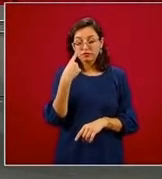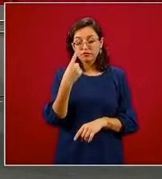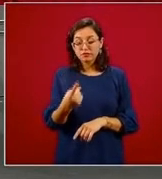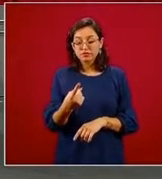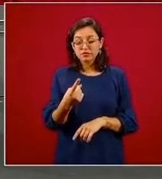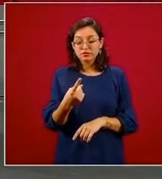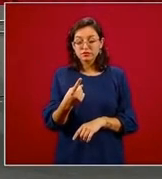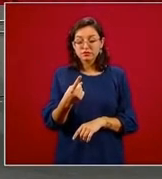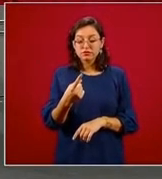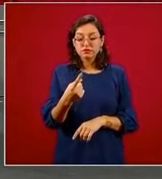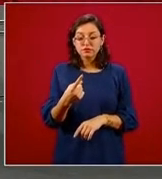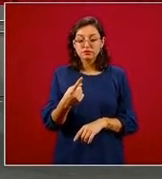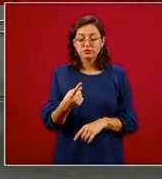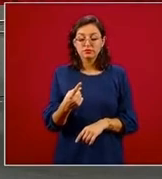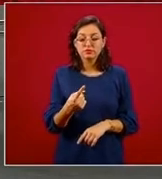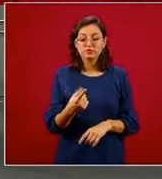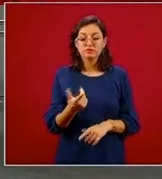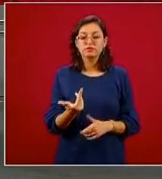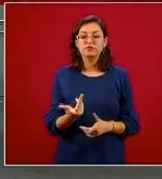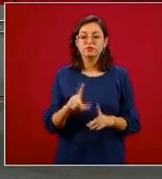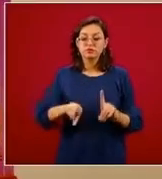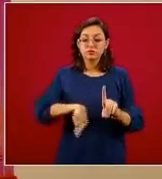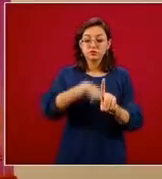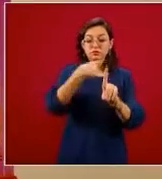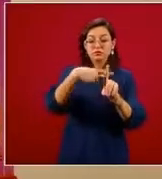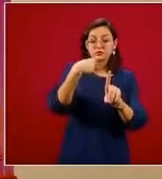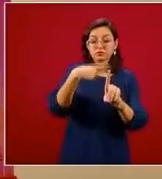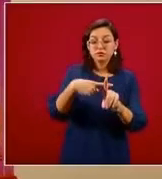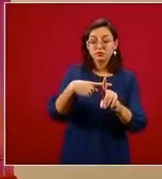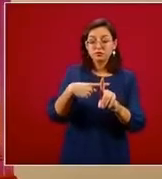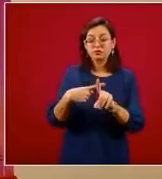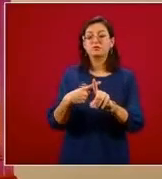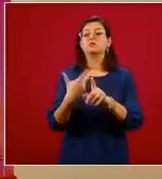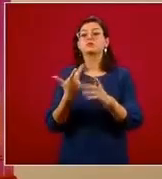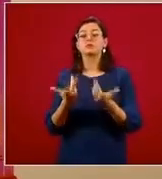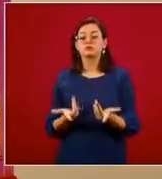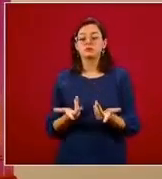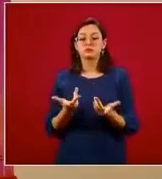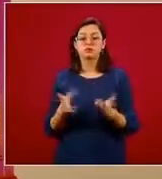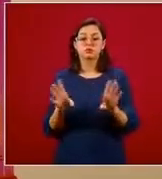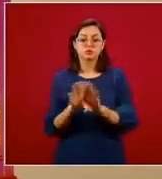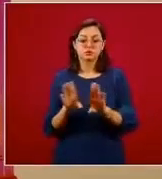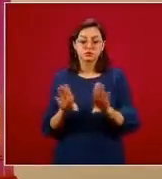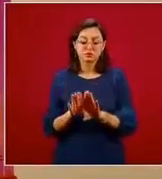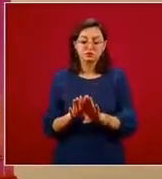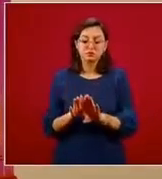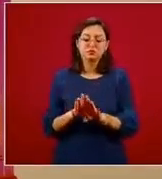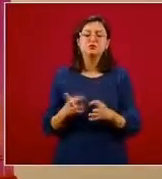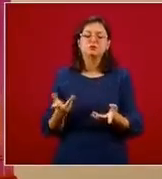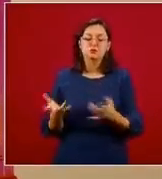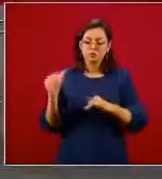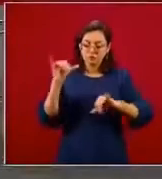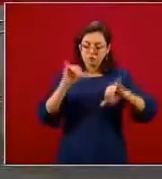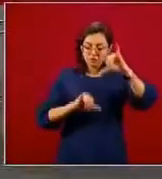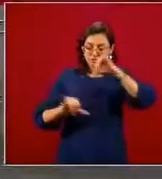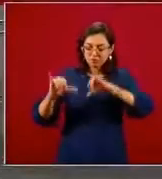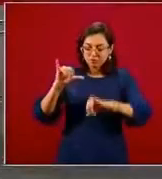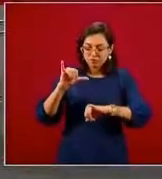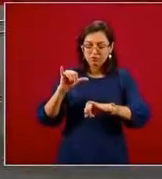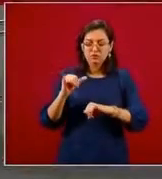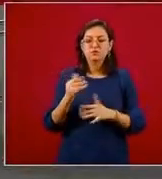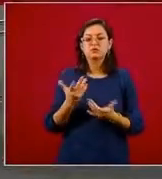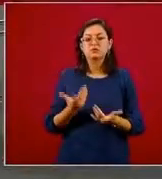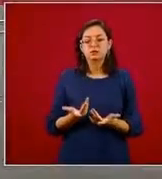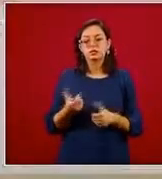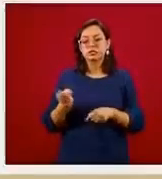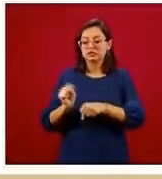this next slide, we're going to see the behavior of the positivity according